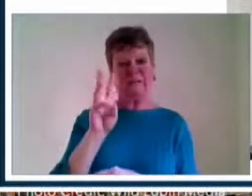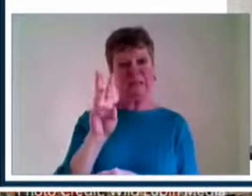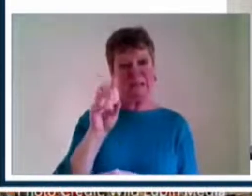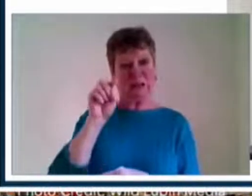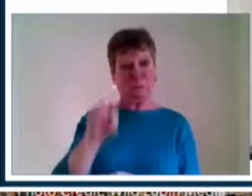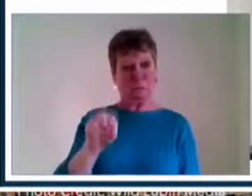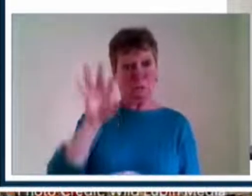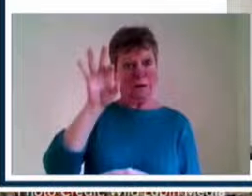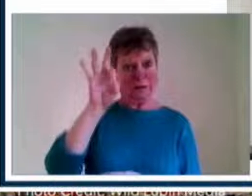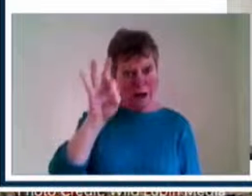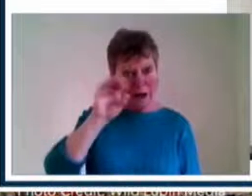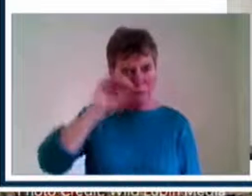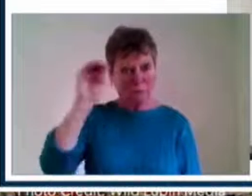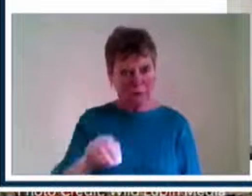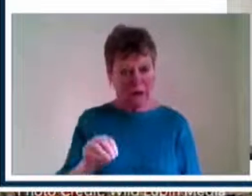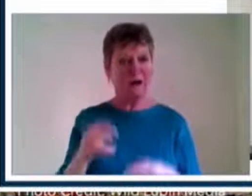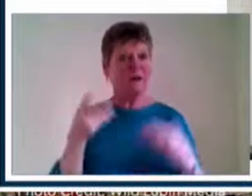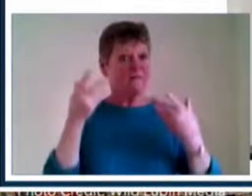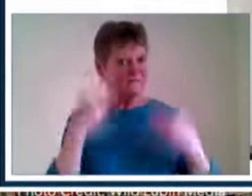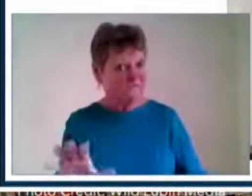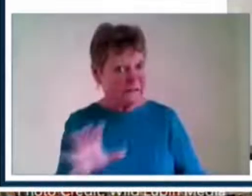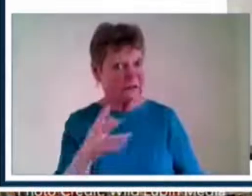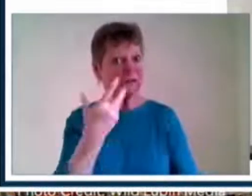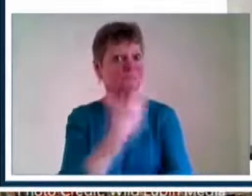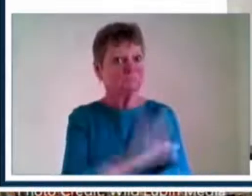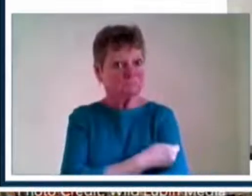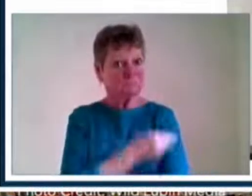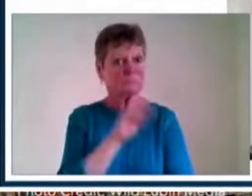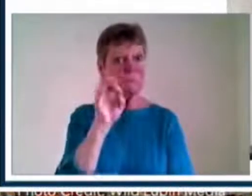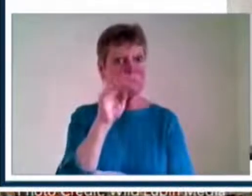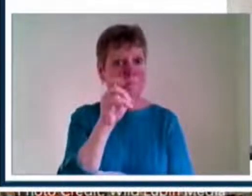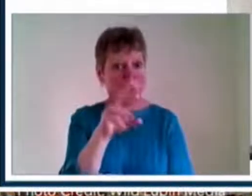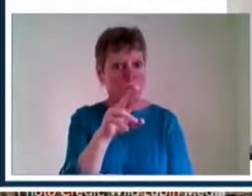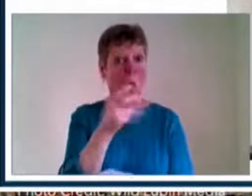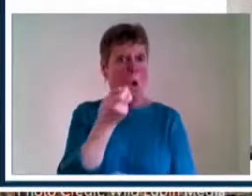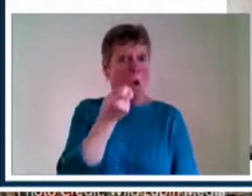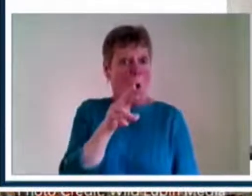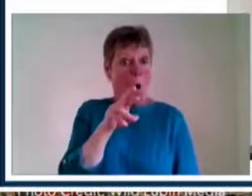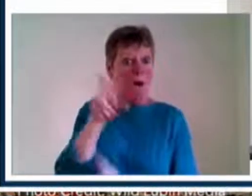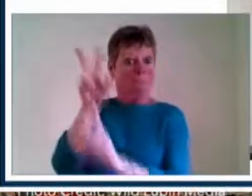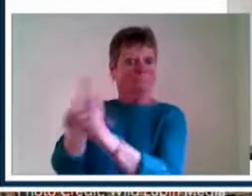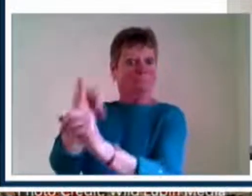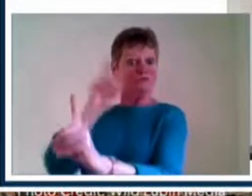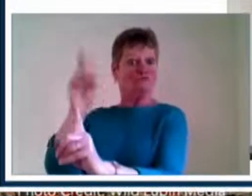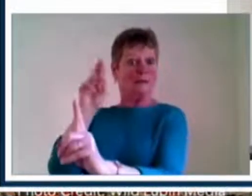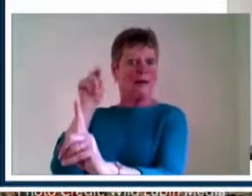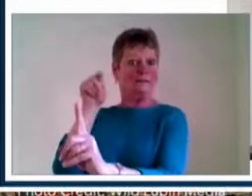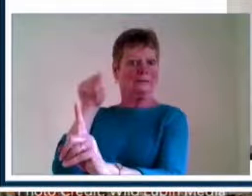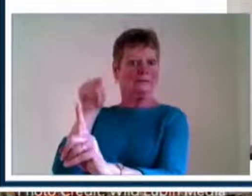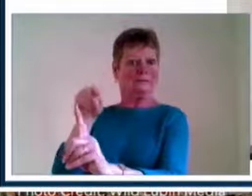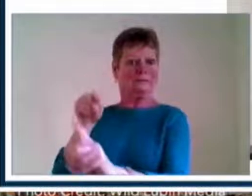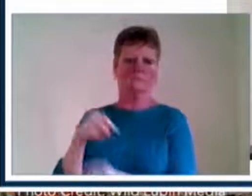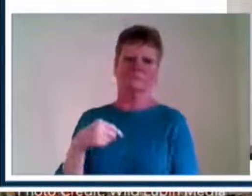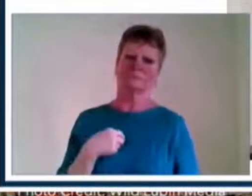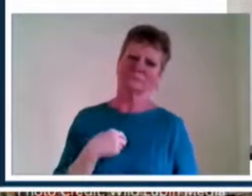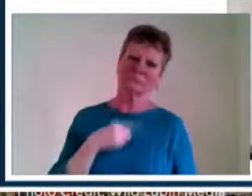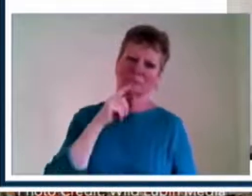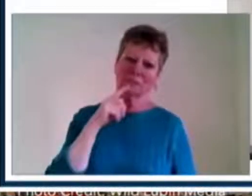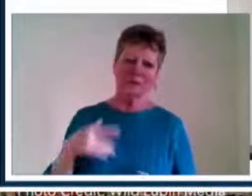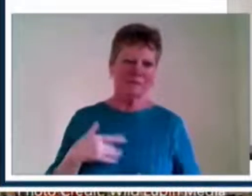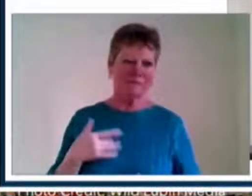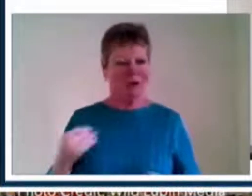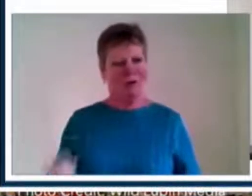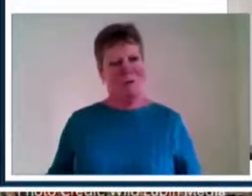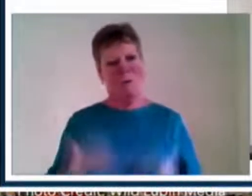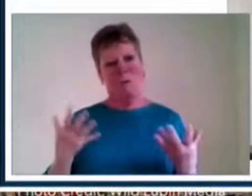56.9% have either had their booster or booked their shot. And I thank you for that. I'm extremely encouraged by the progress